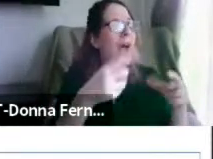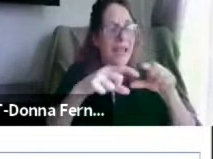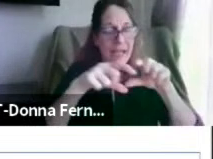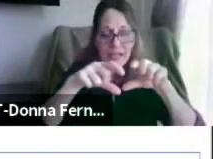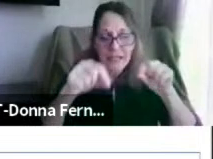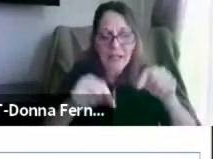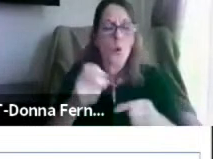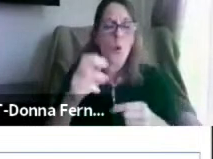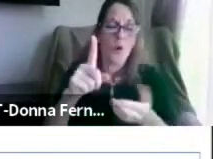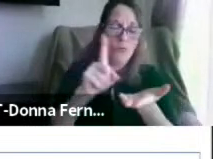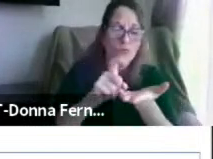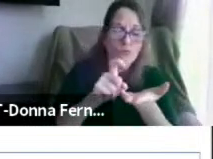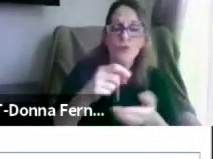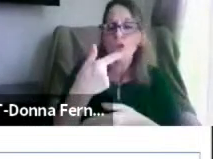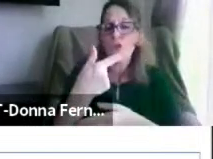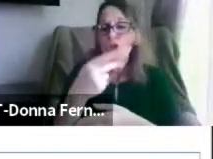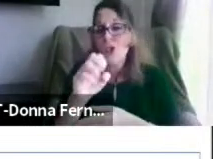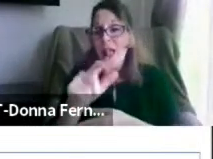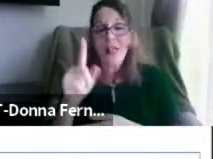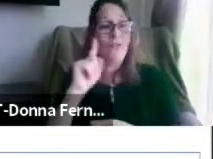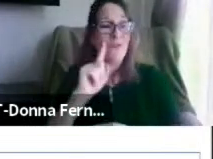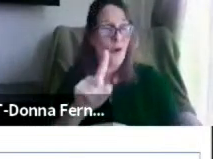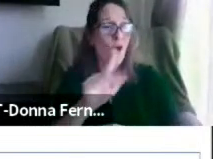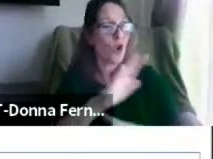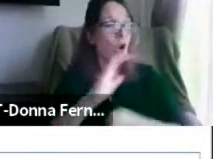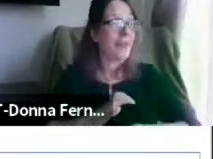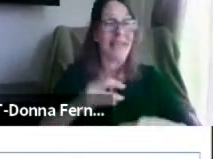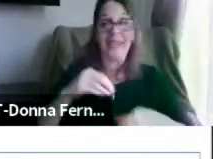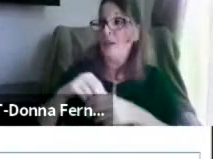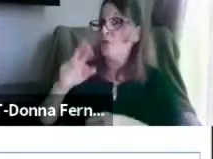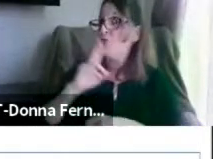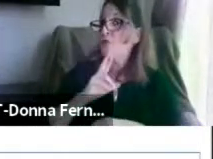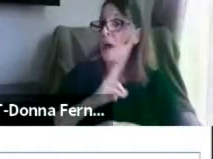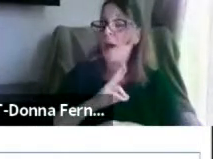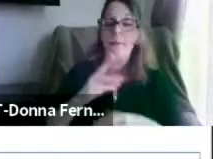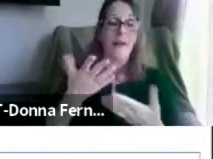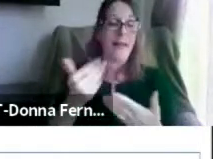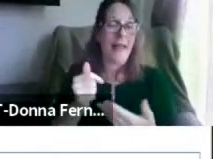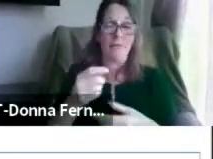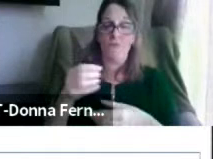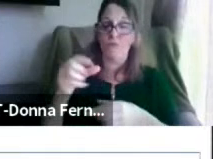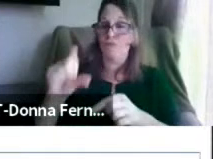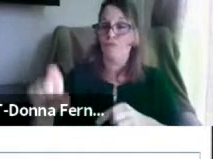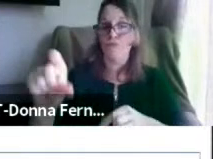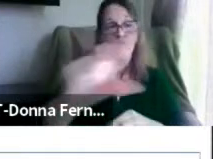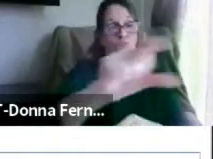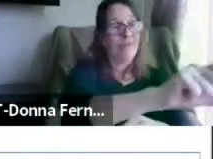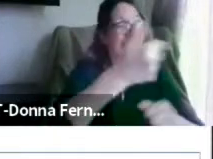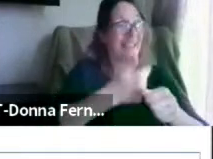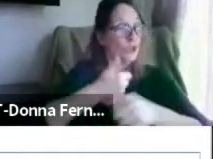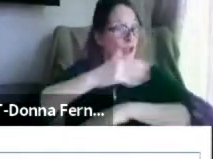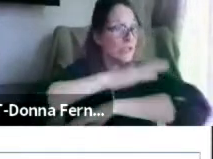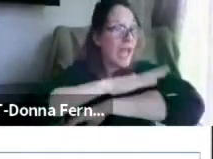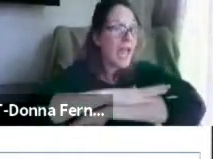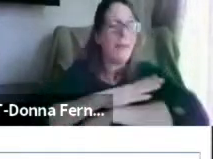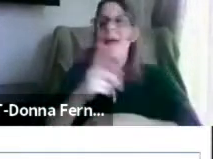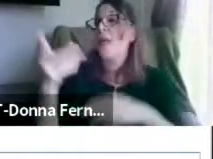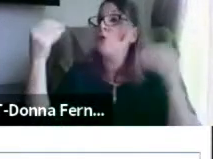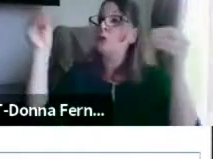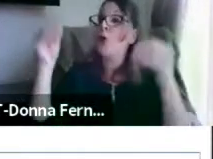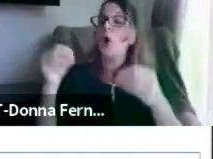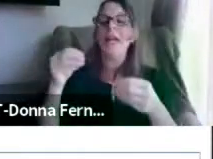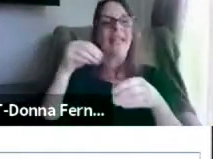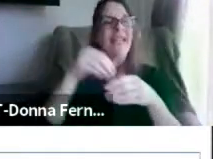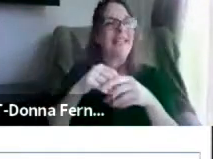hand sanitizer gel for your guests. If in a restaurant, you can put them at each table. If at a retail store, you can put them